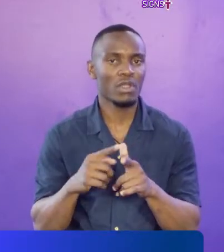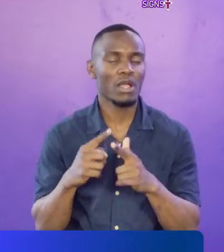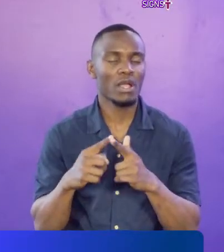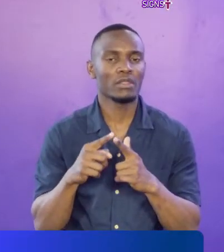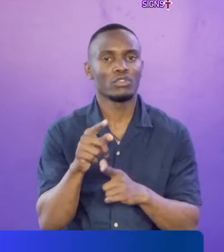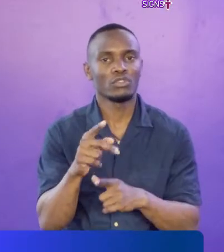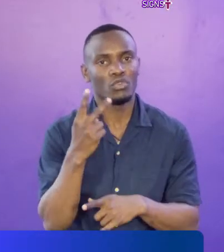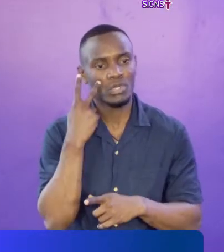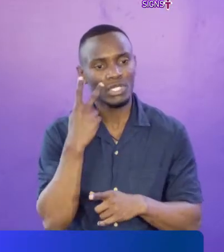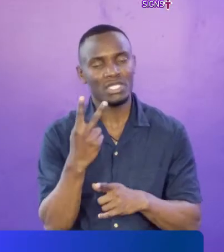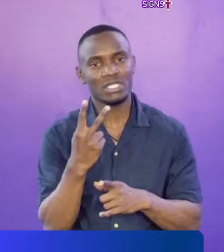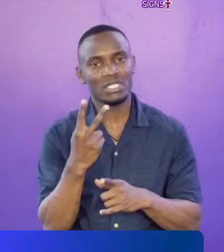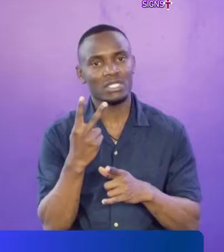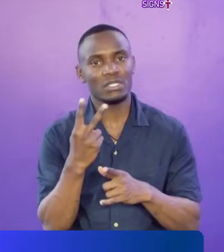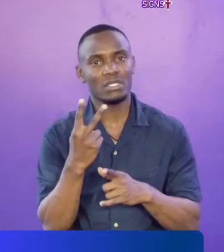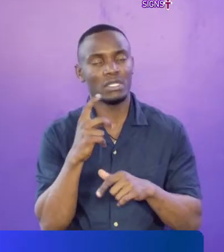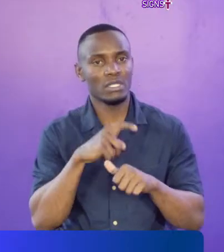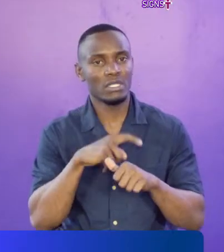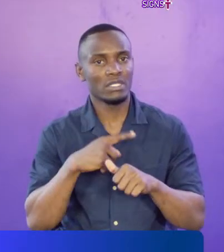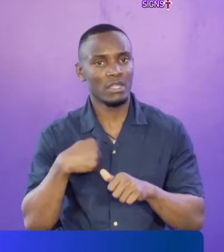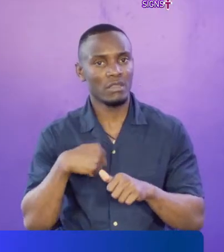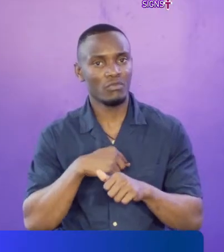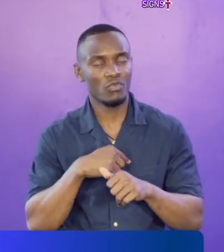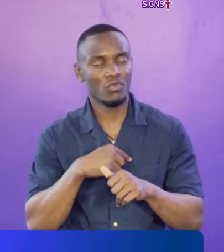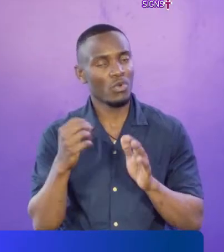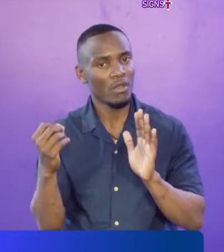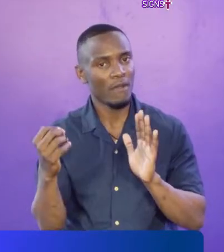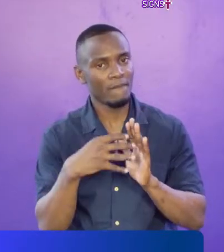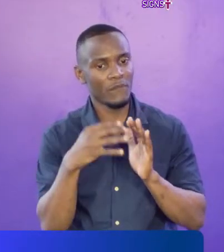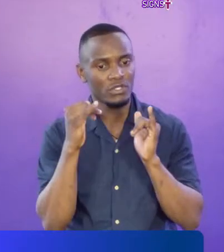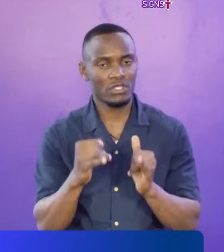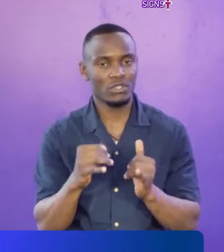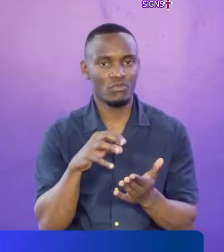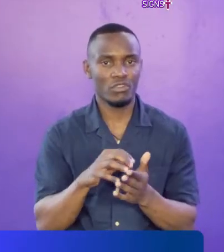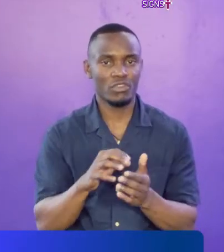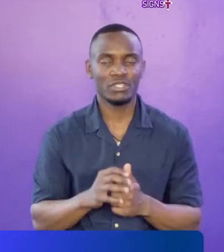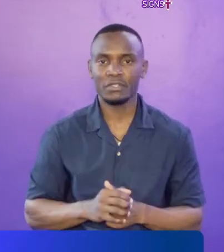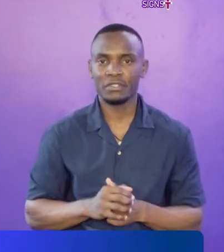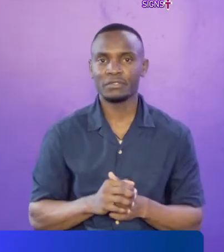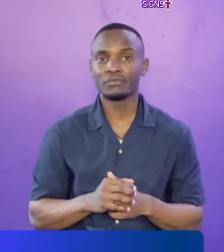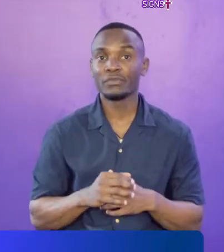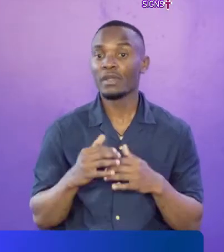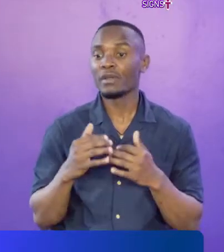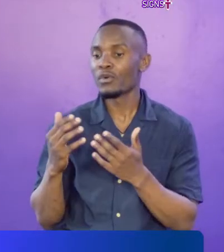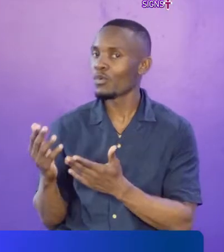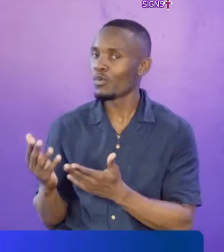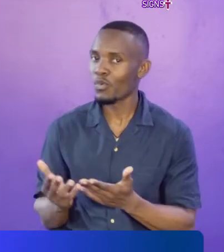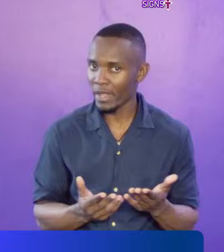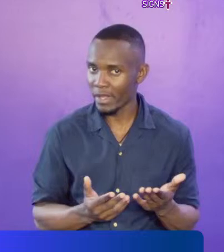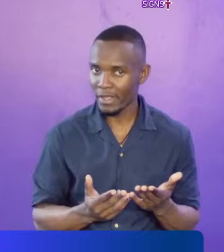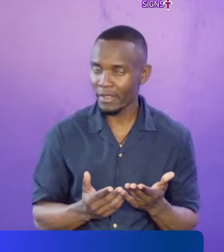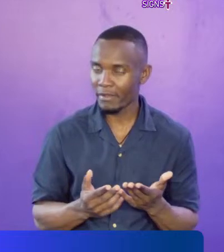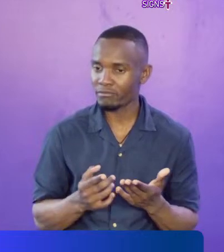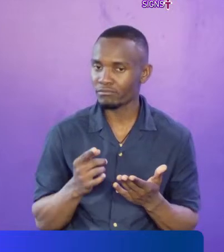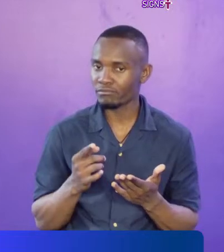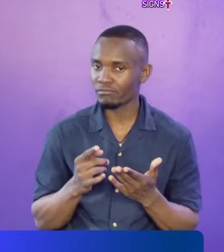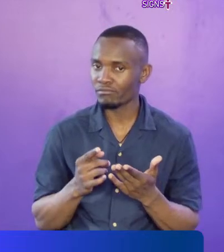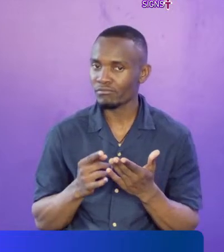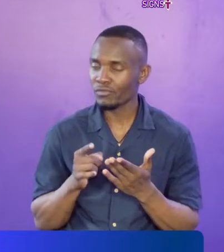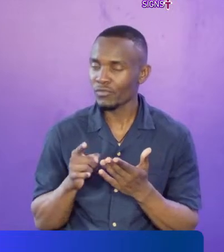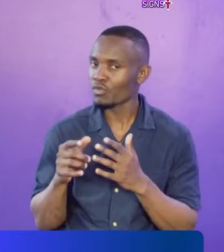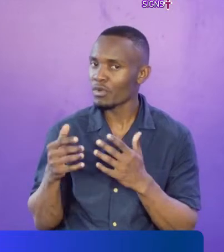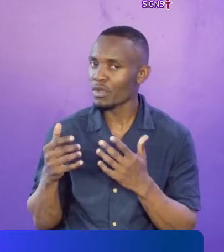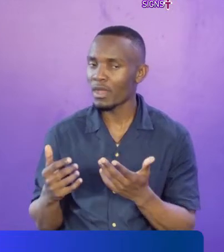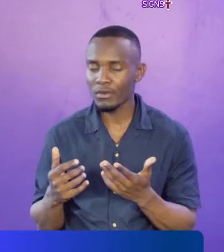out new content on our platforms. Without further ado, karibu sana, habari ya asubuhi. Nashukuru sana. Pole